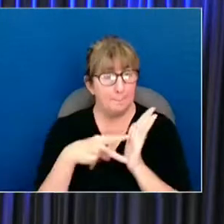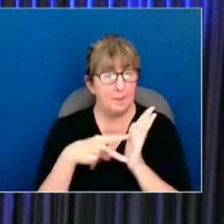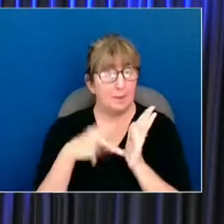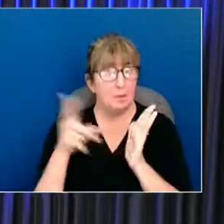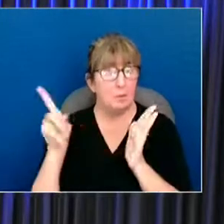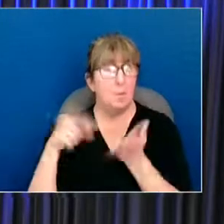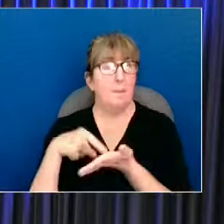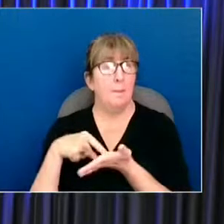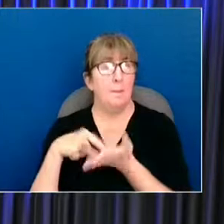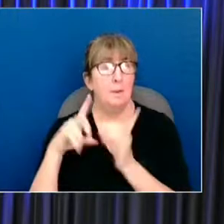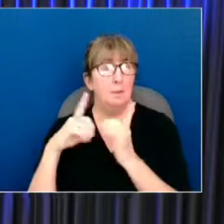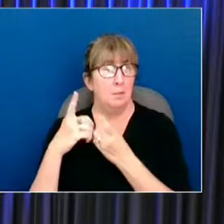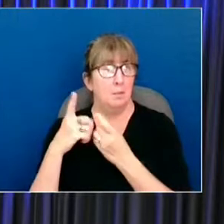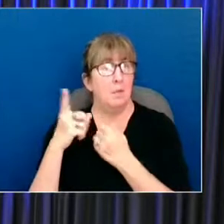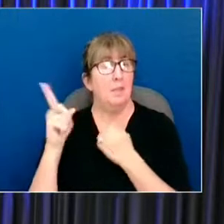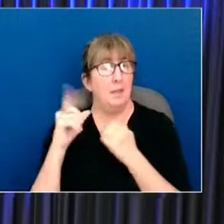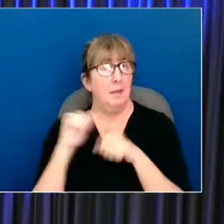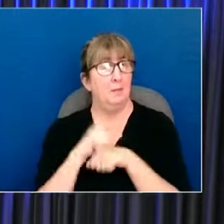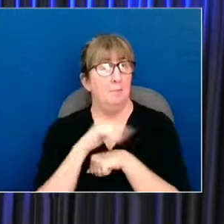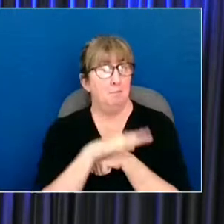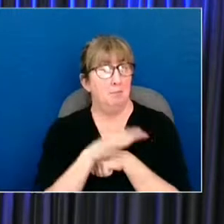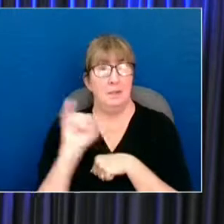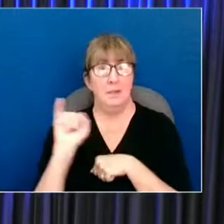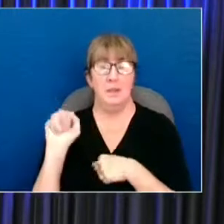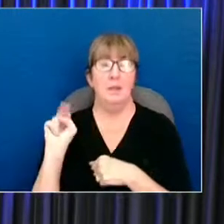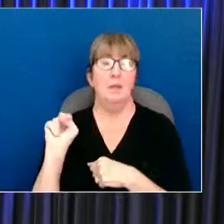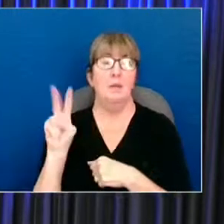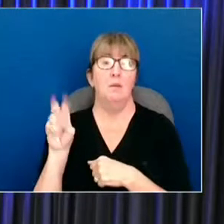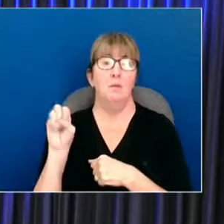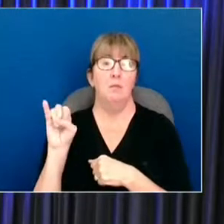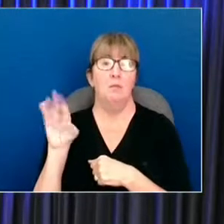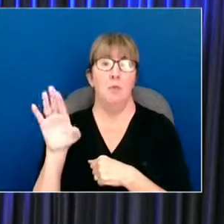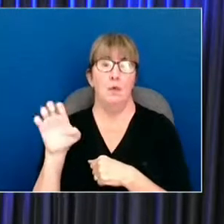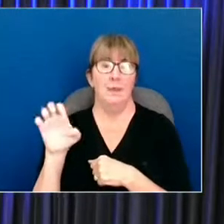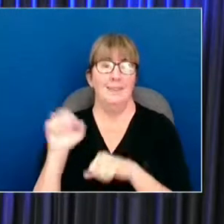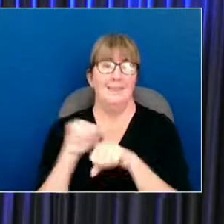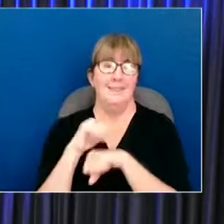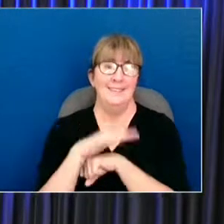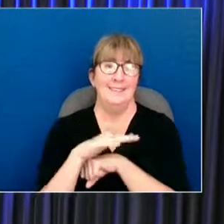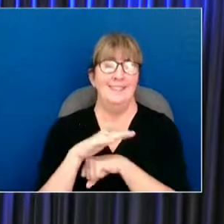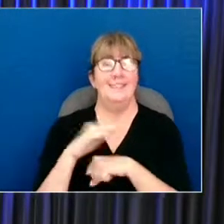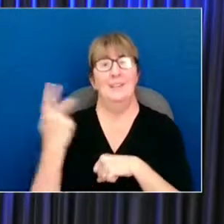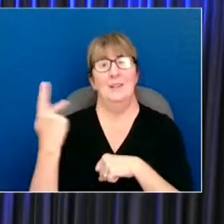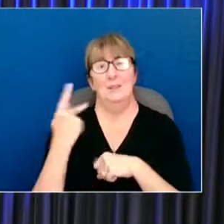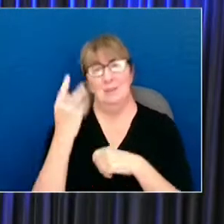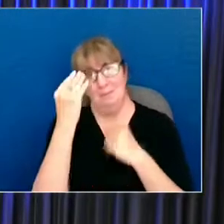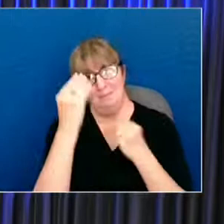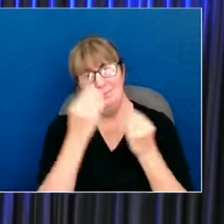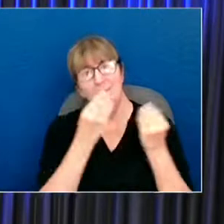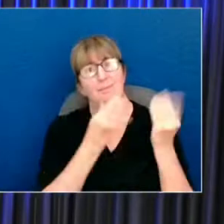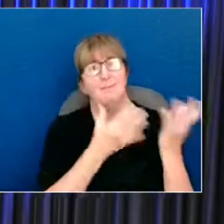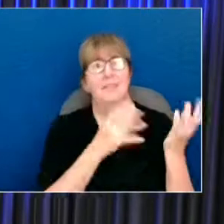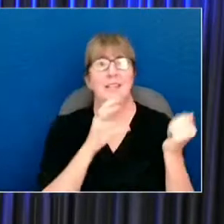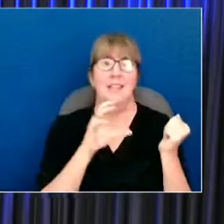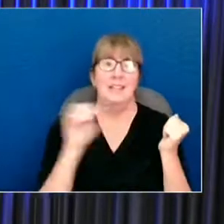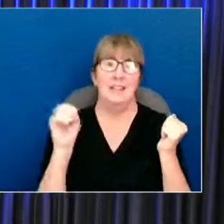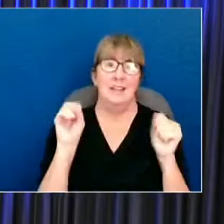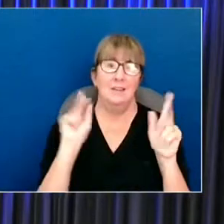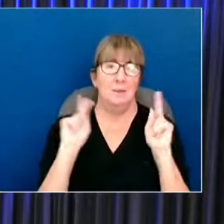department that they can now begin to send invoices. So Jacqueline, I will give an FYI to our accounting folks